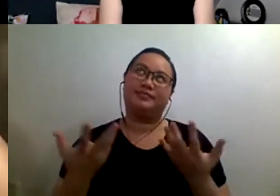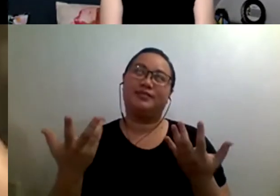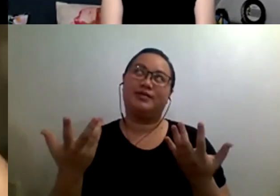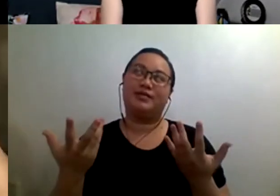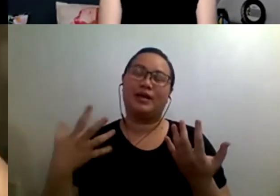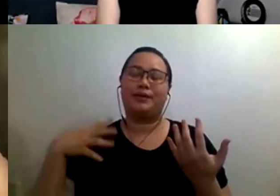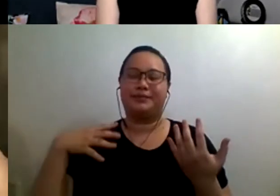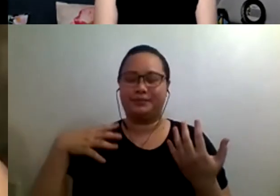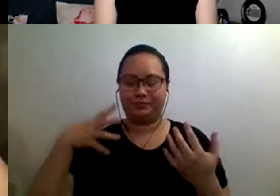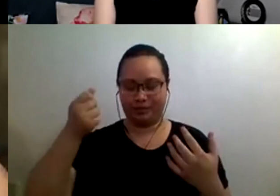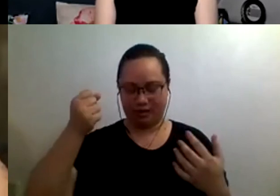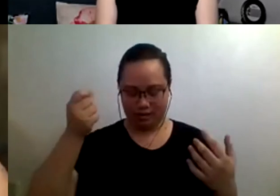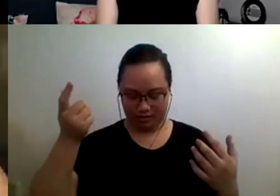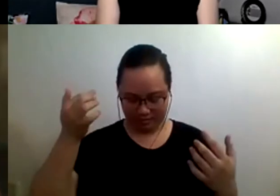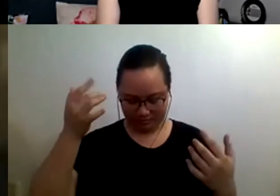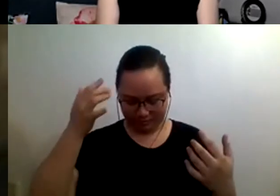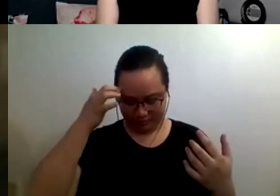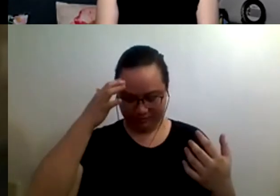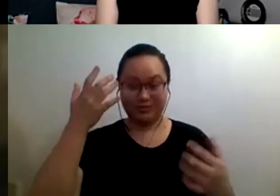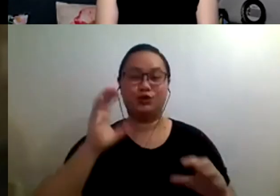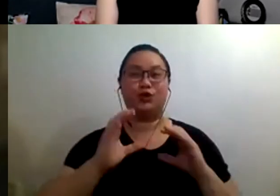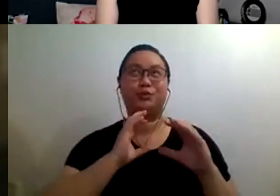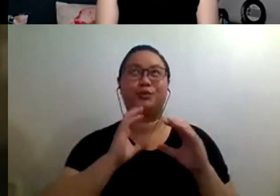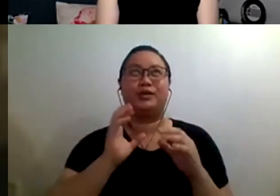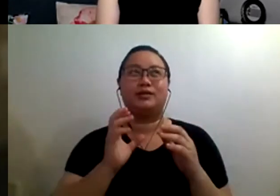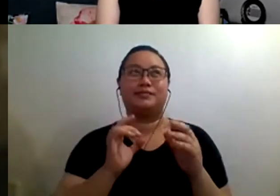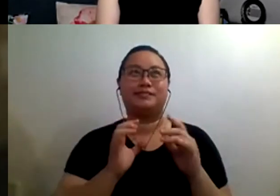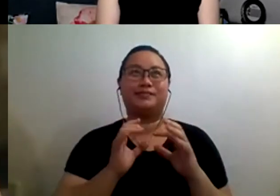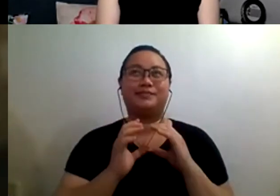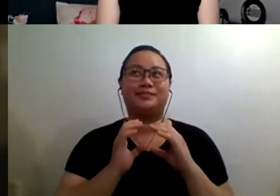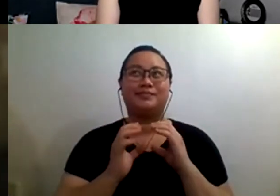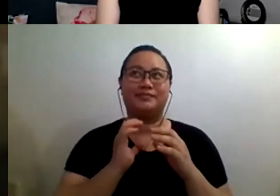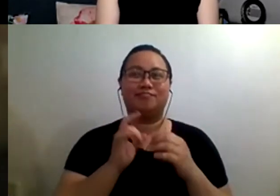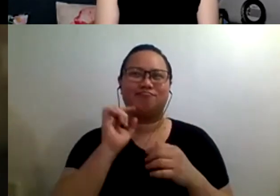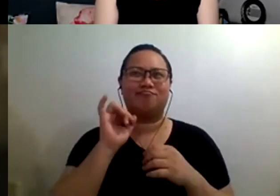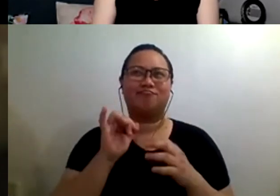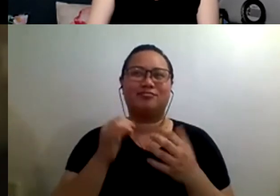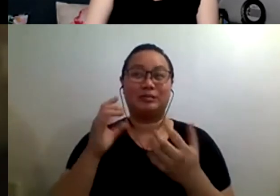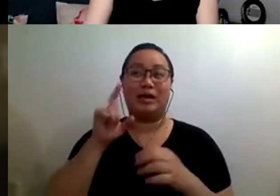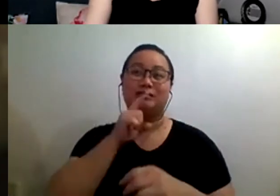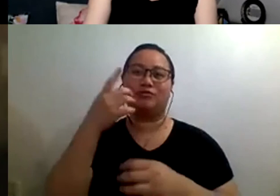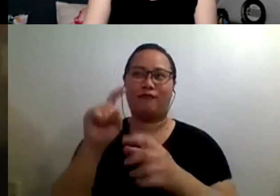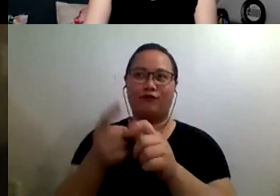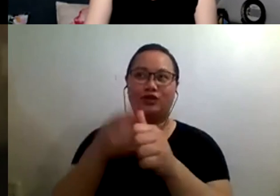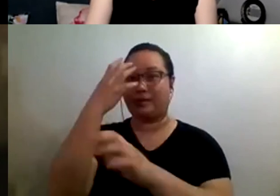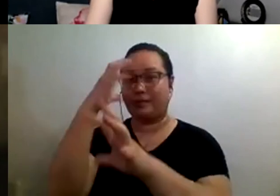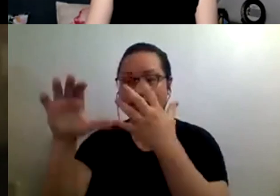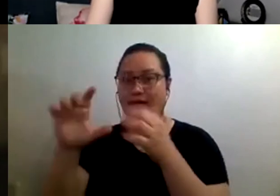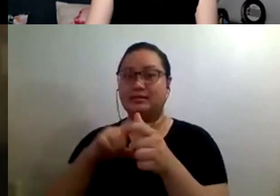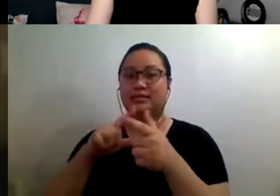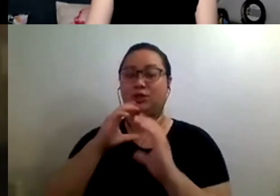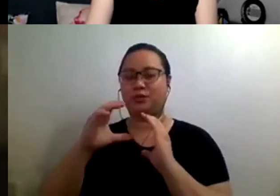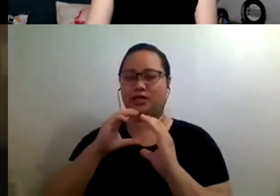I'll put on the communication design hat on, ha? Kasi we have to communicate that we can empathize with others. Okay, let's put that hat